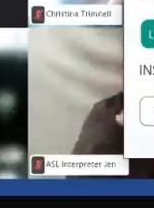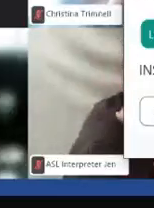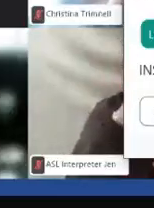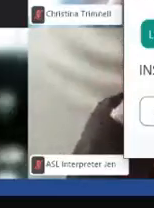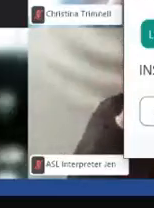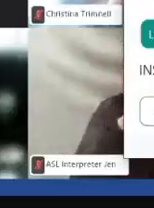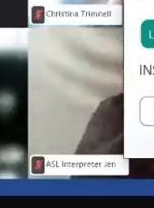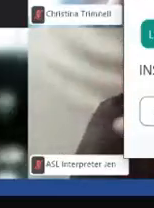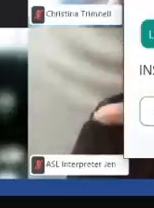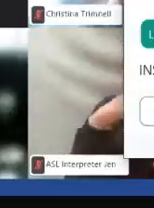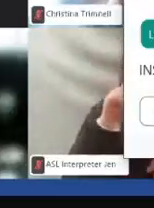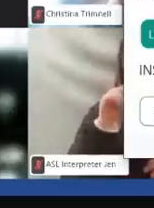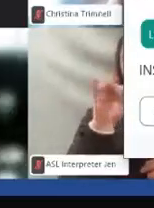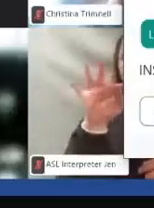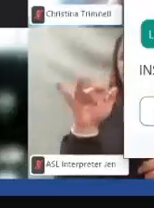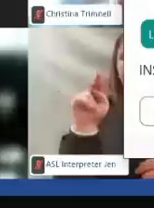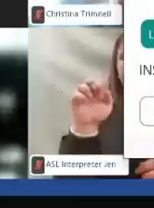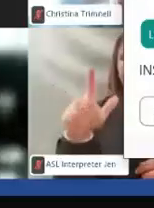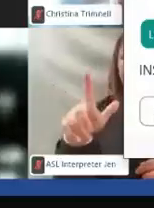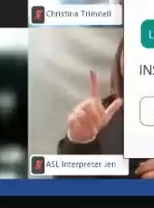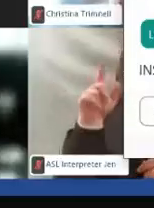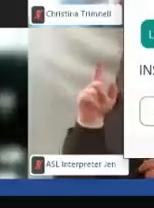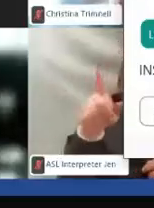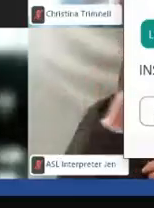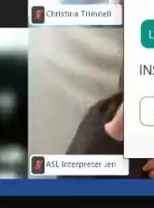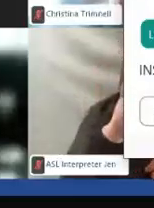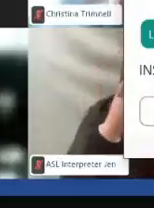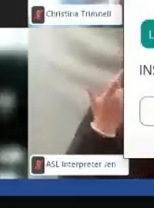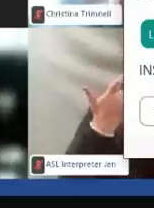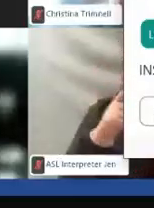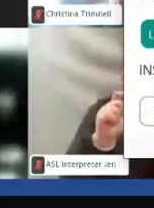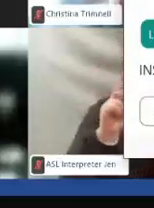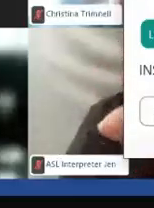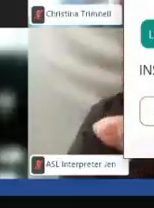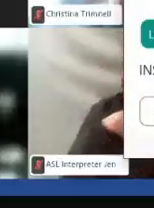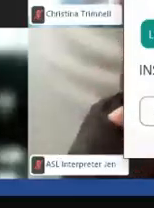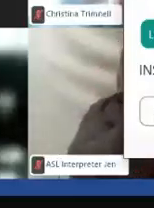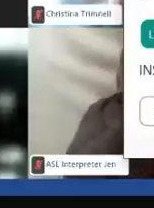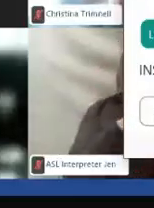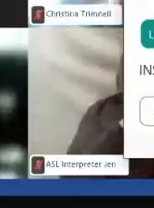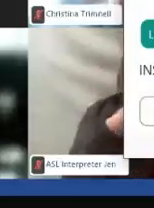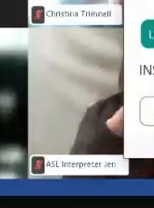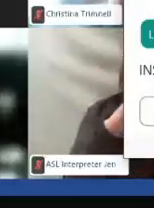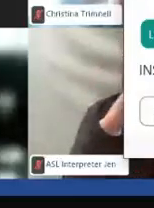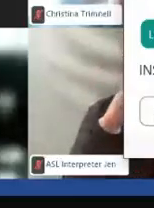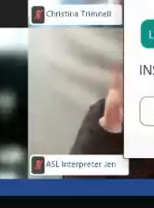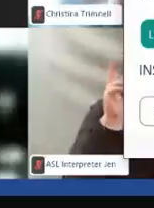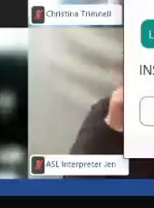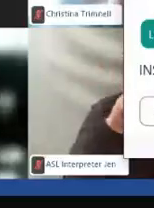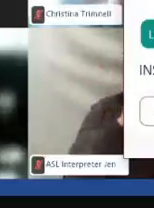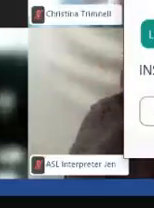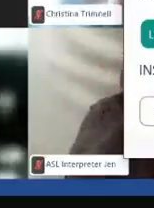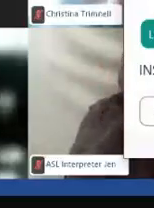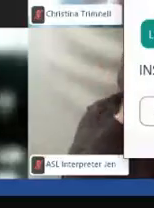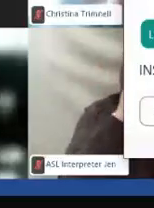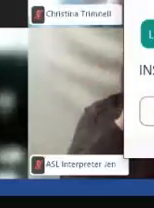last year. And then Tiffany Neal has about as extensive of a personal and professional history in this field as probably you could look for as I've